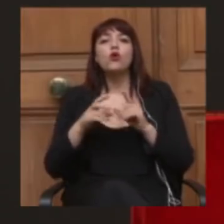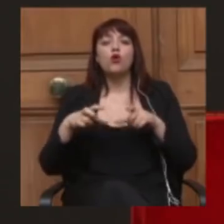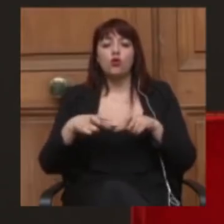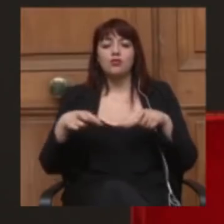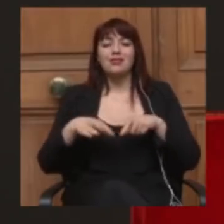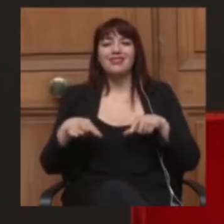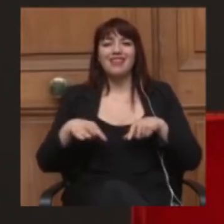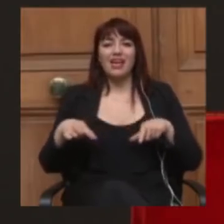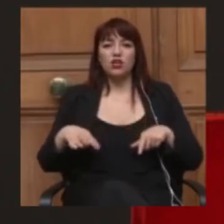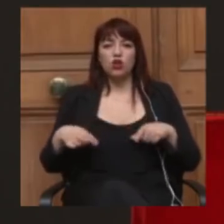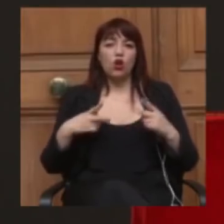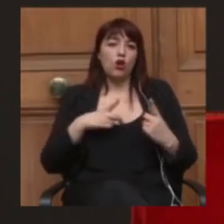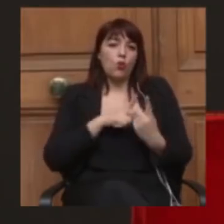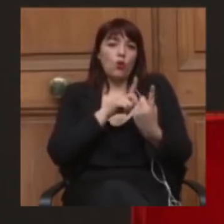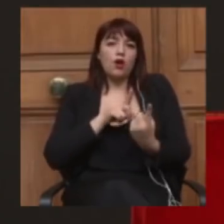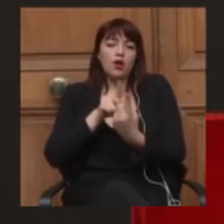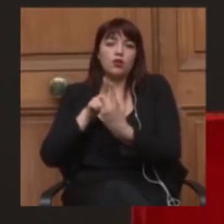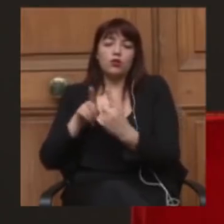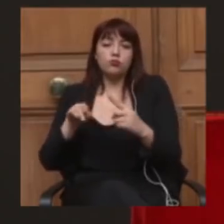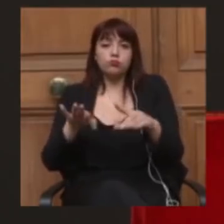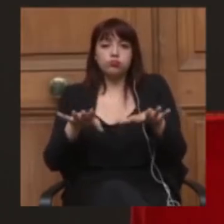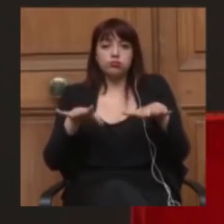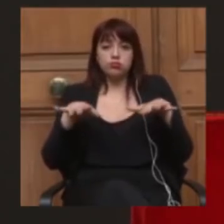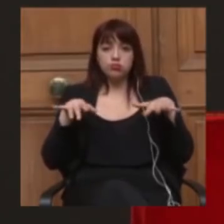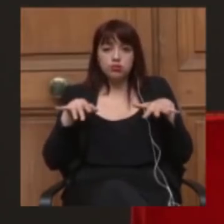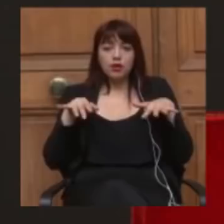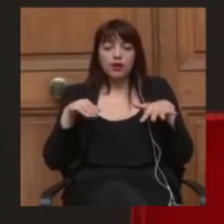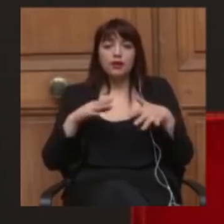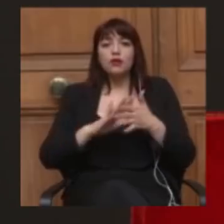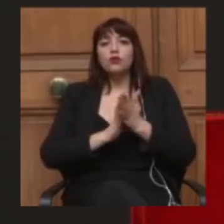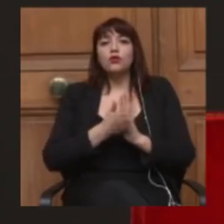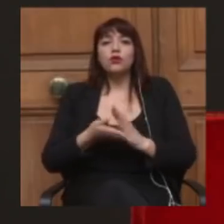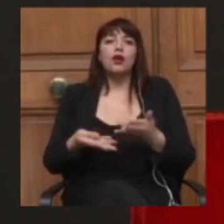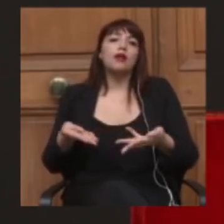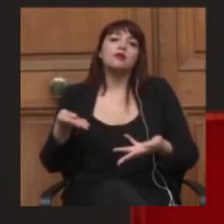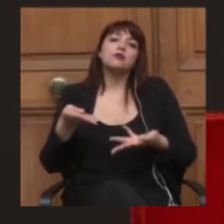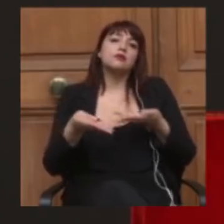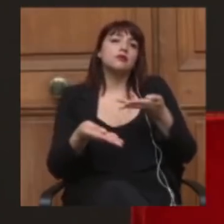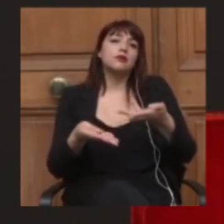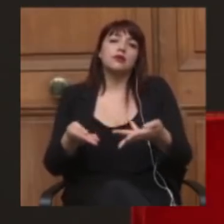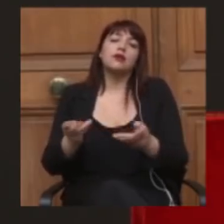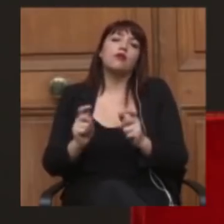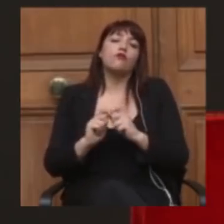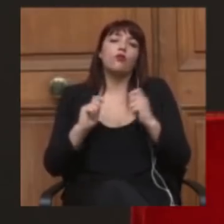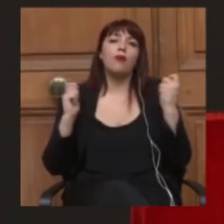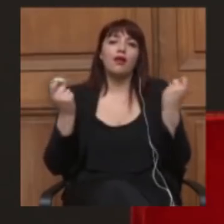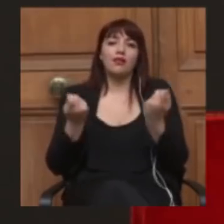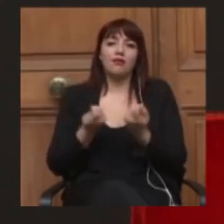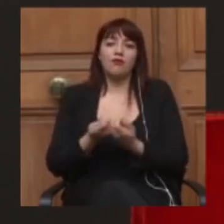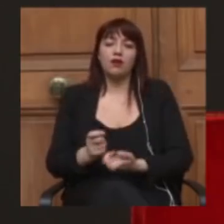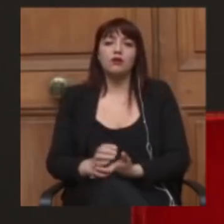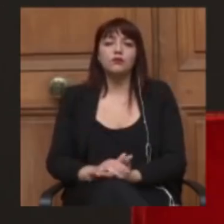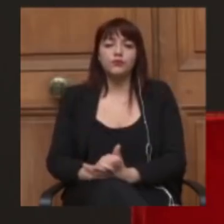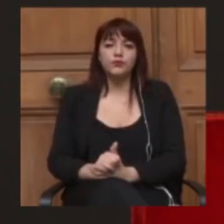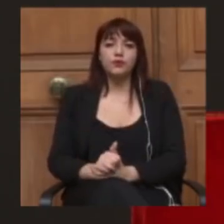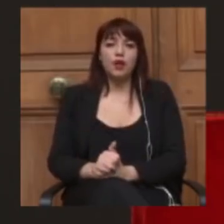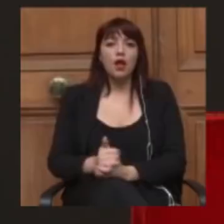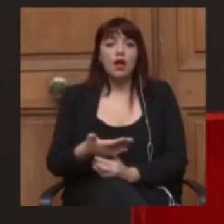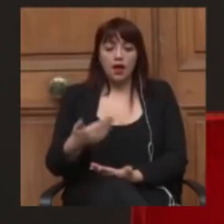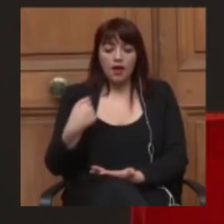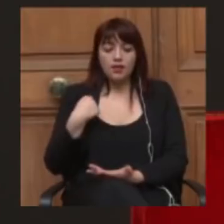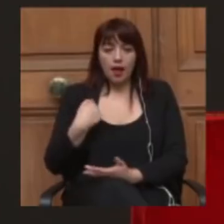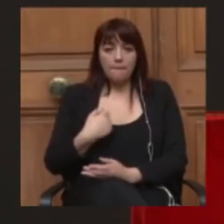and the transformative collaborations. This person that I am,